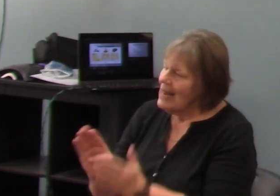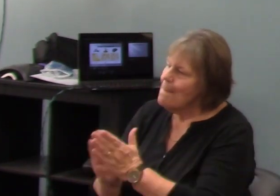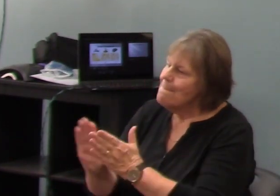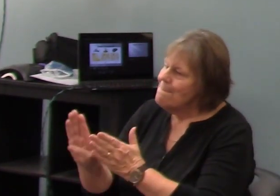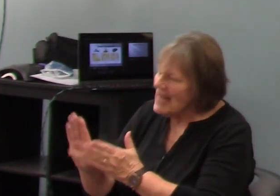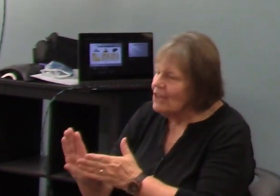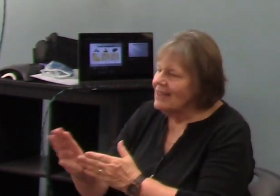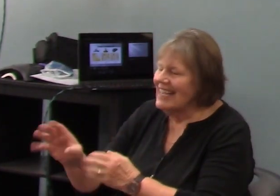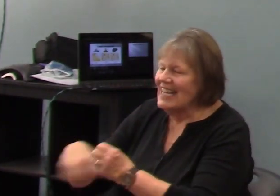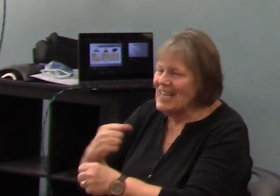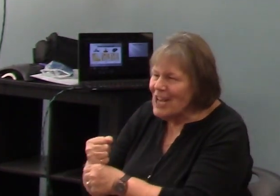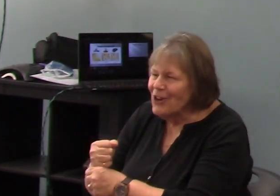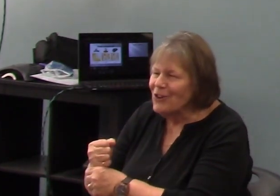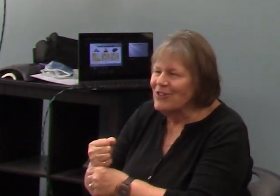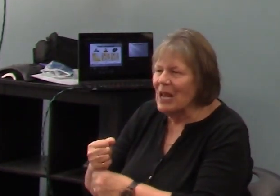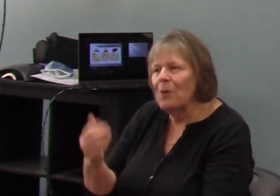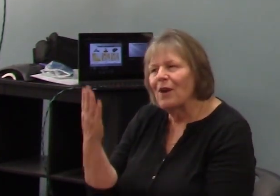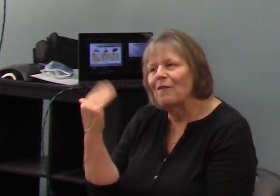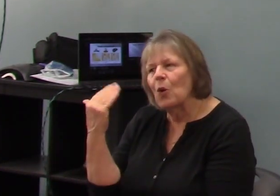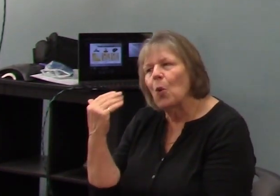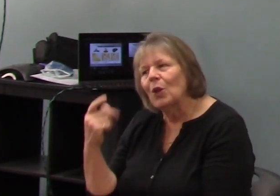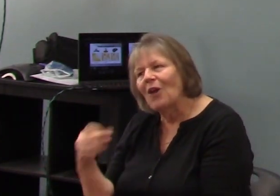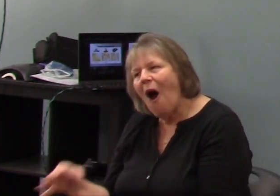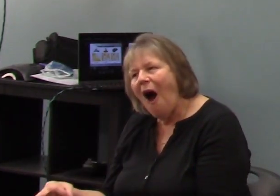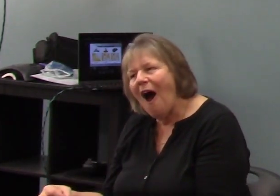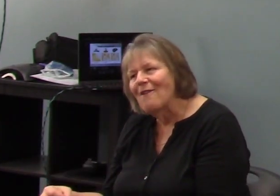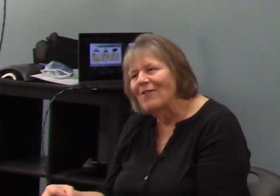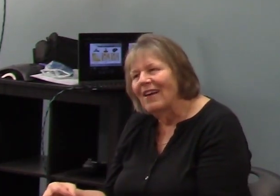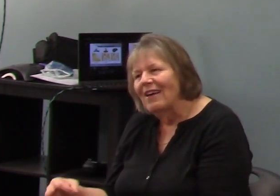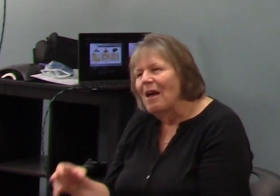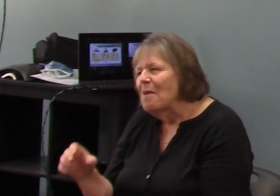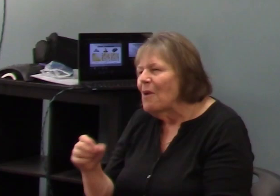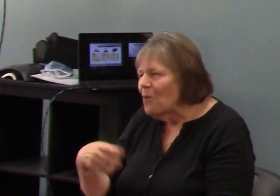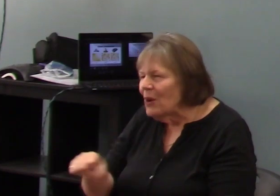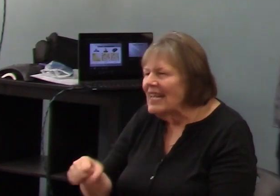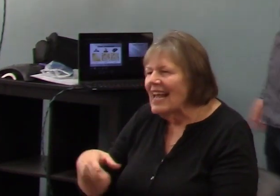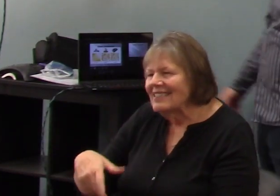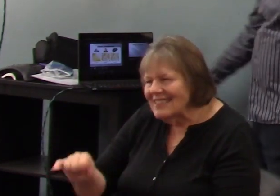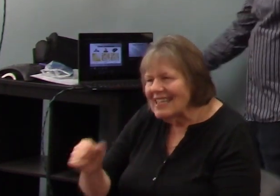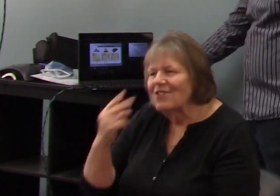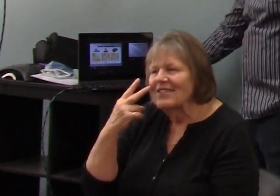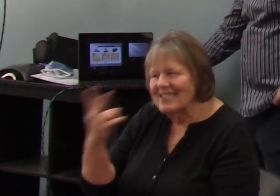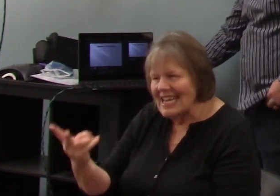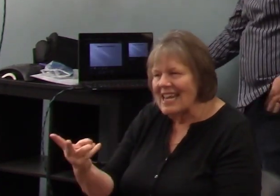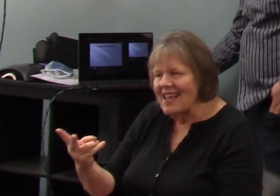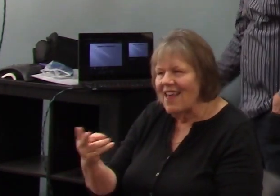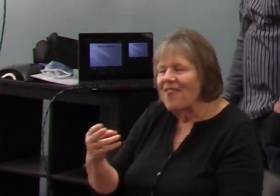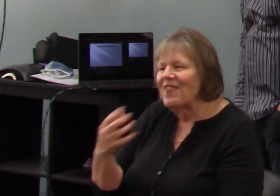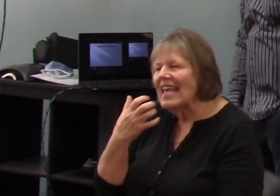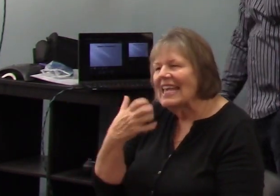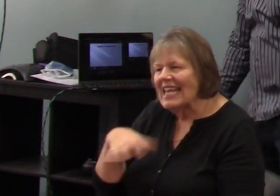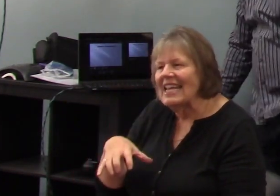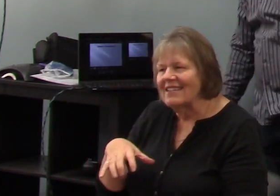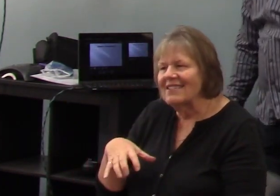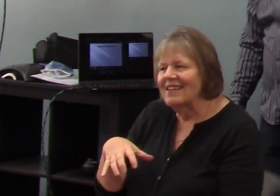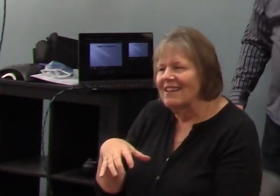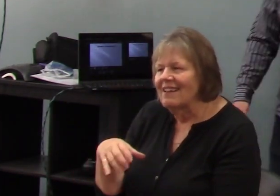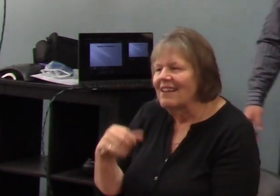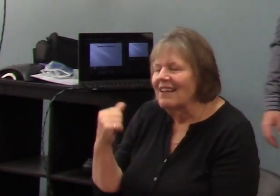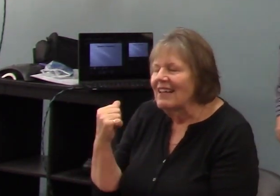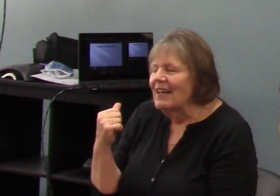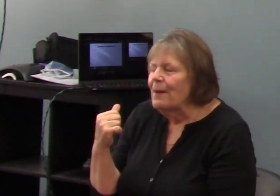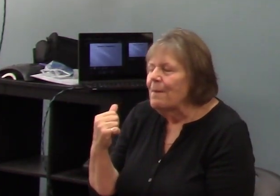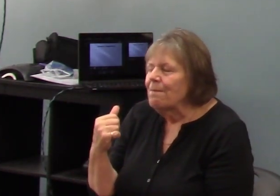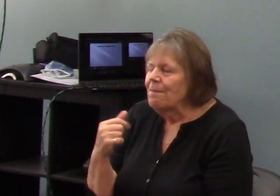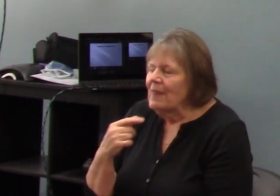still measure the heat that many years after. Okay? There are some counter-arguments. I told you I'm always going to give you the